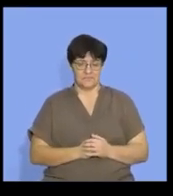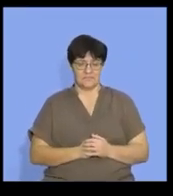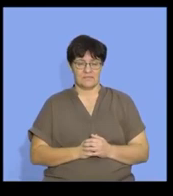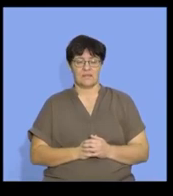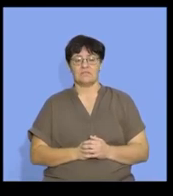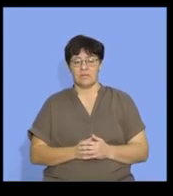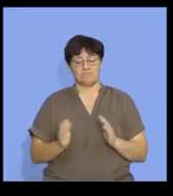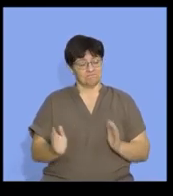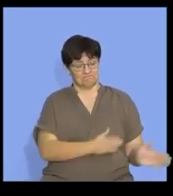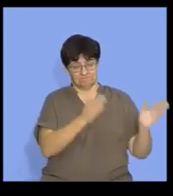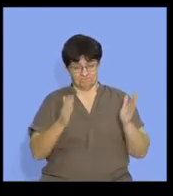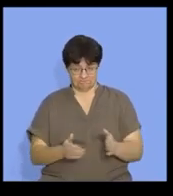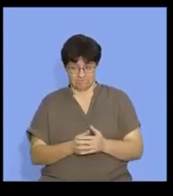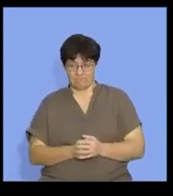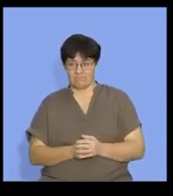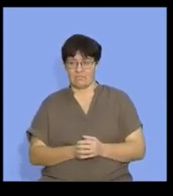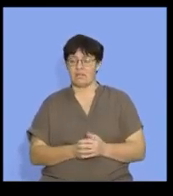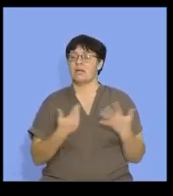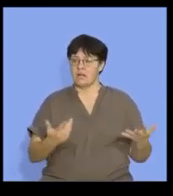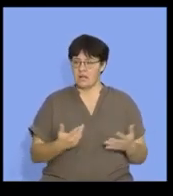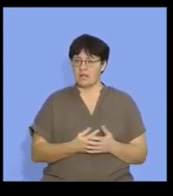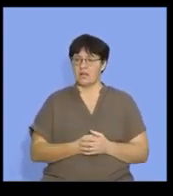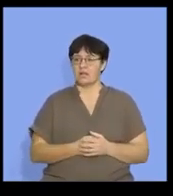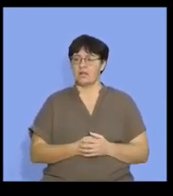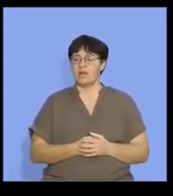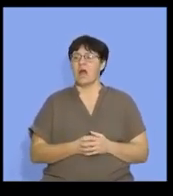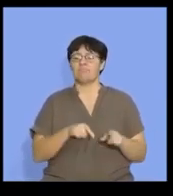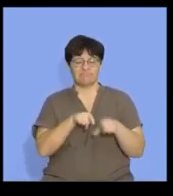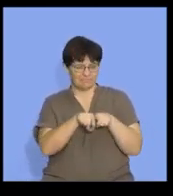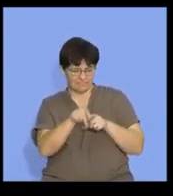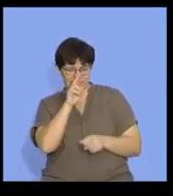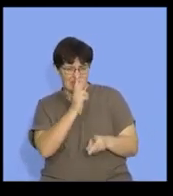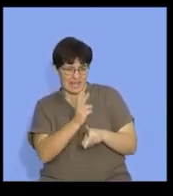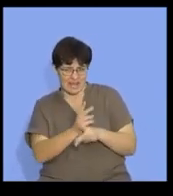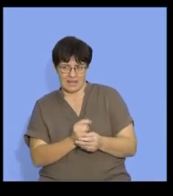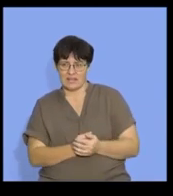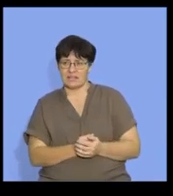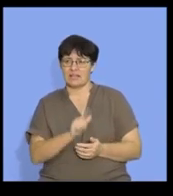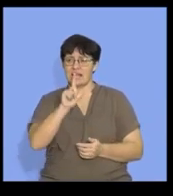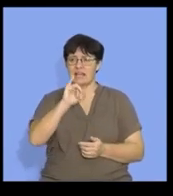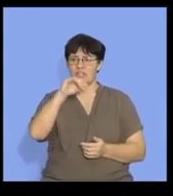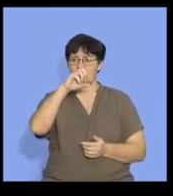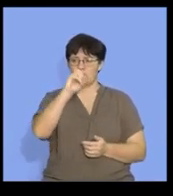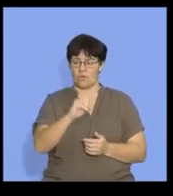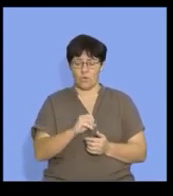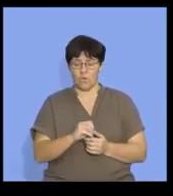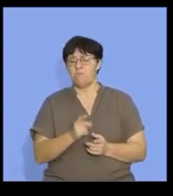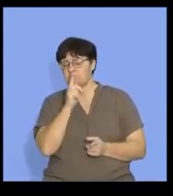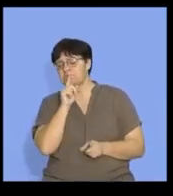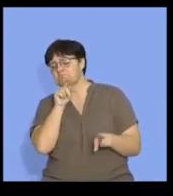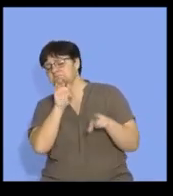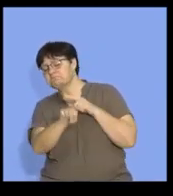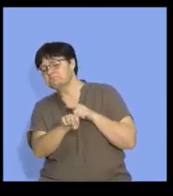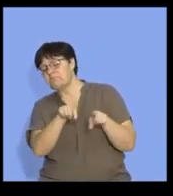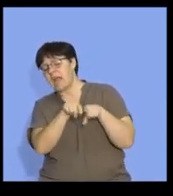question, right, is again is an experiment. Let's see what Liso did. Liso carried out an experiment to